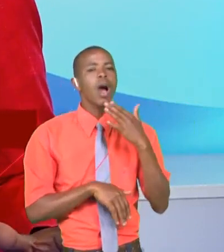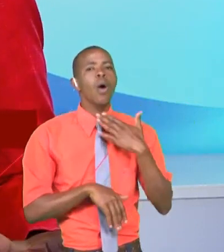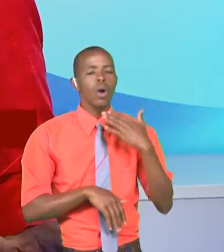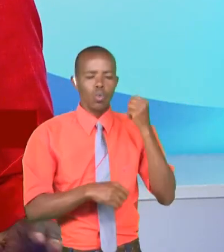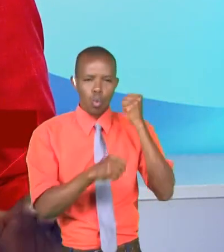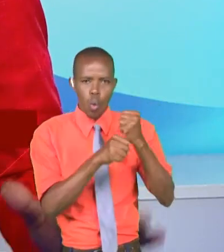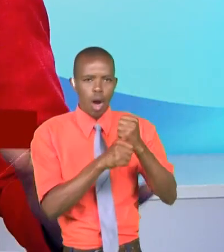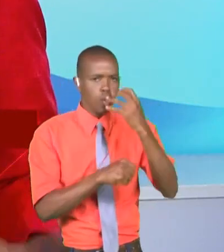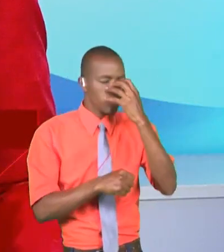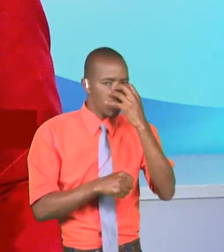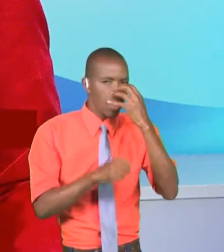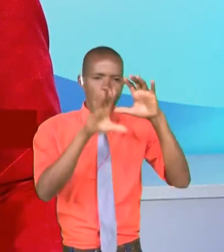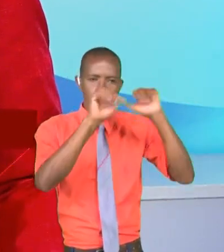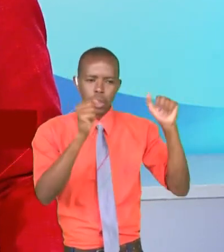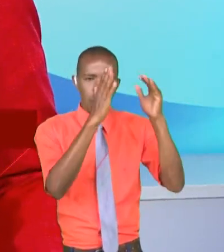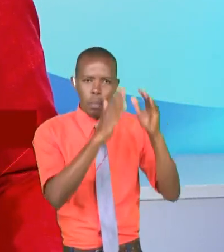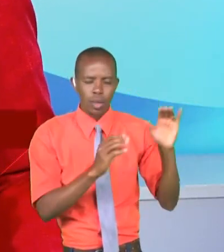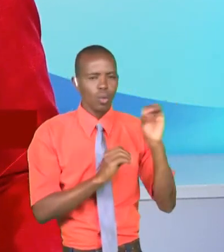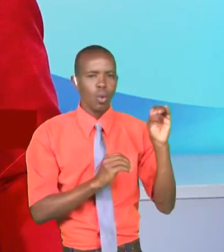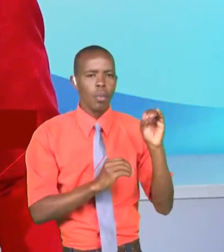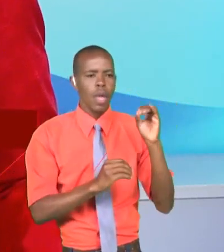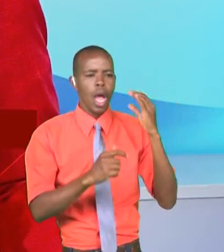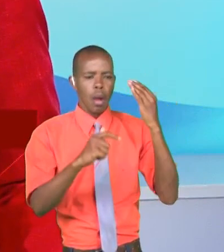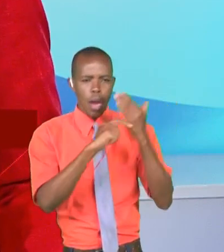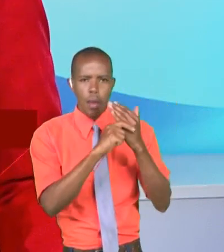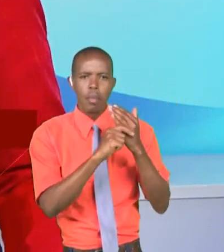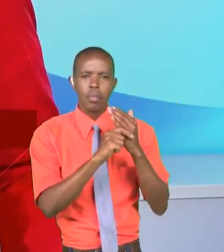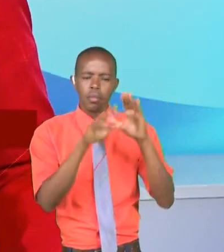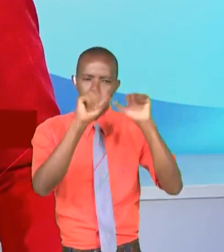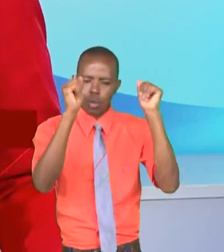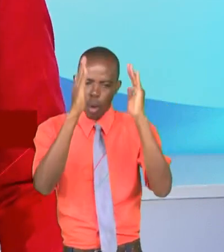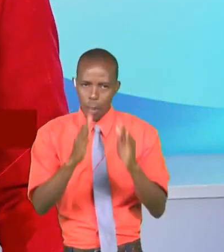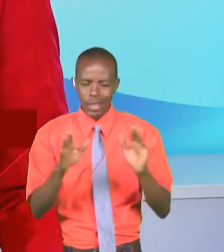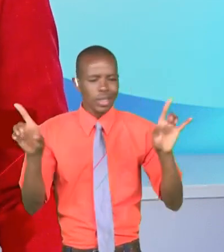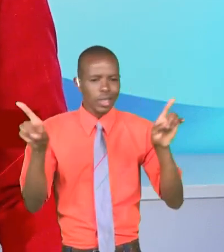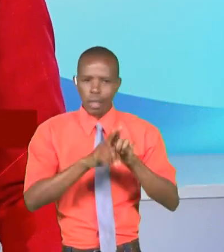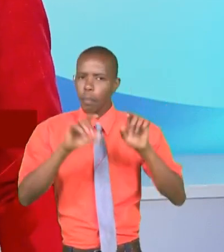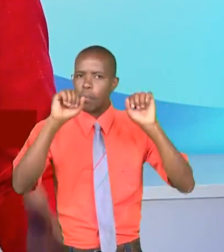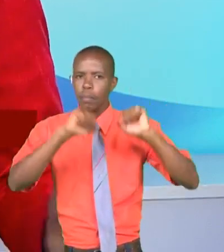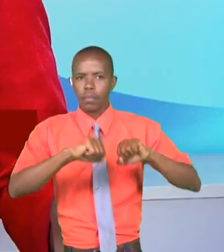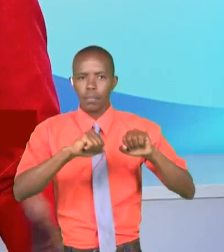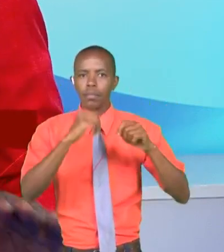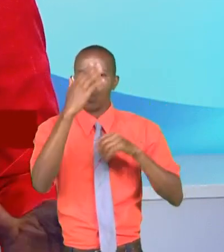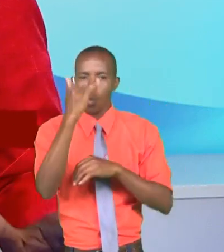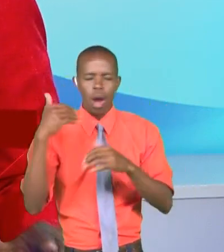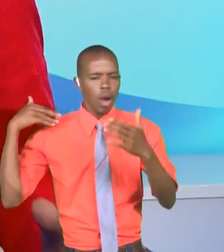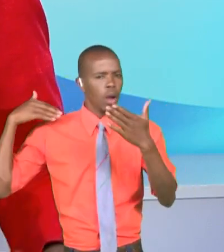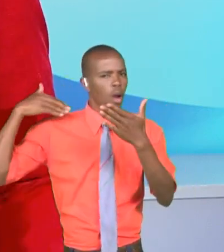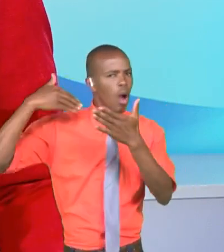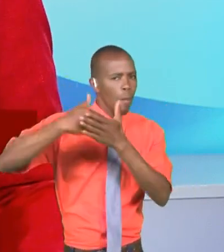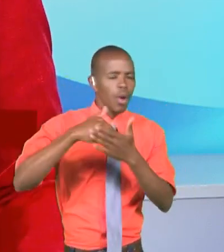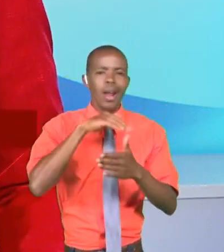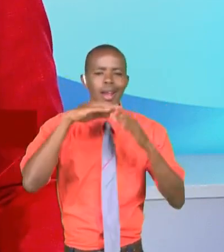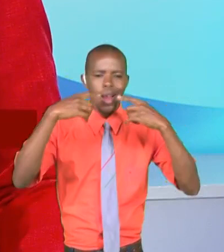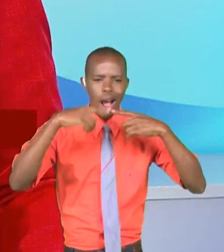not as a presidential candidate, let me name my presidential candidate, because that's also a possibility. Because up to now, he has not declared